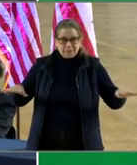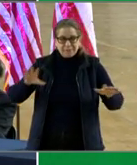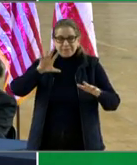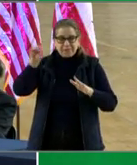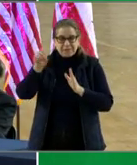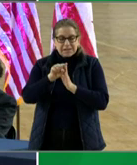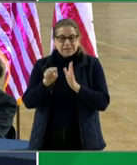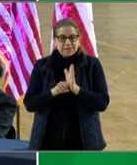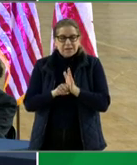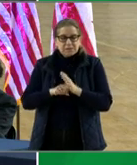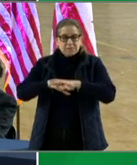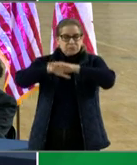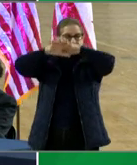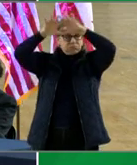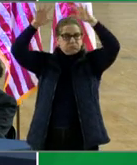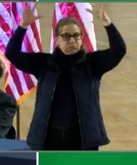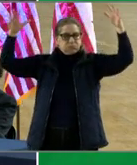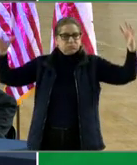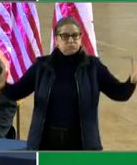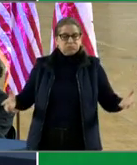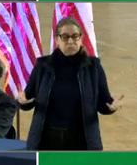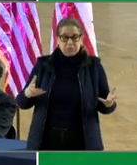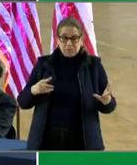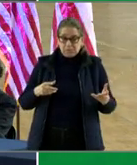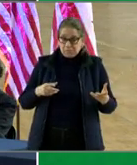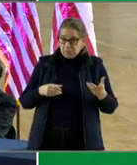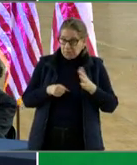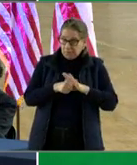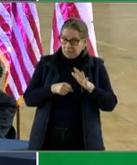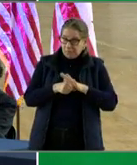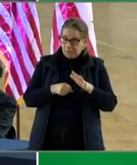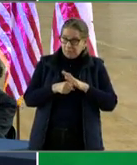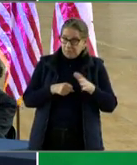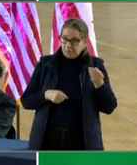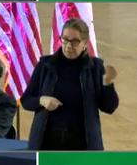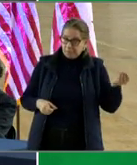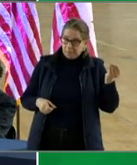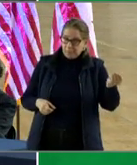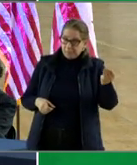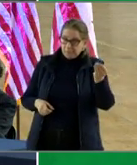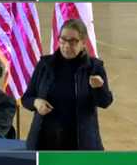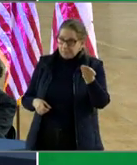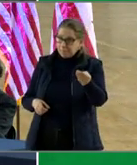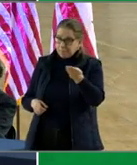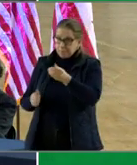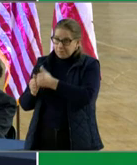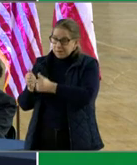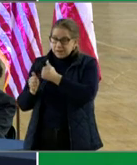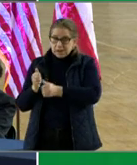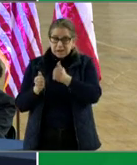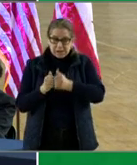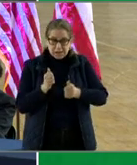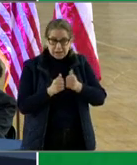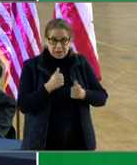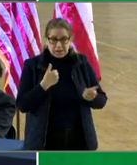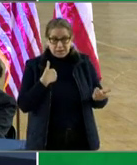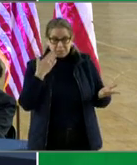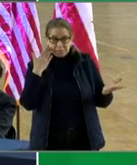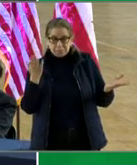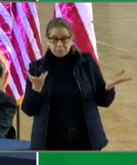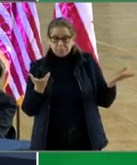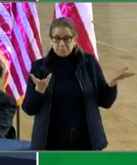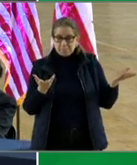tested in this way when you have had a disaster. This is a public health emergency,